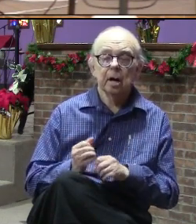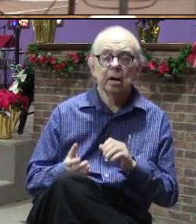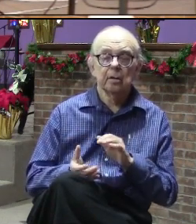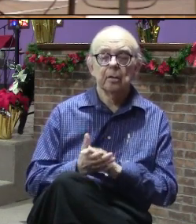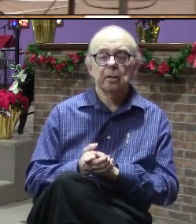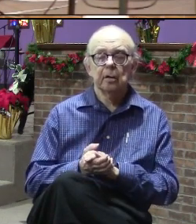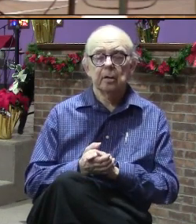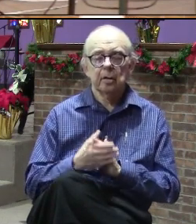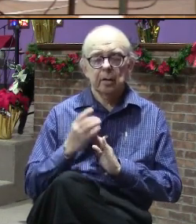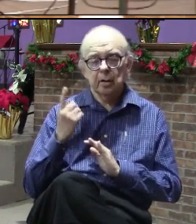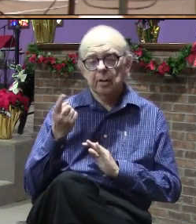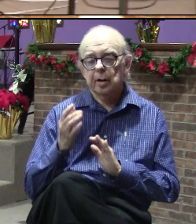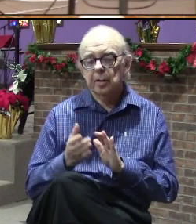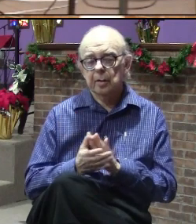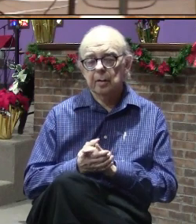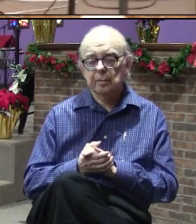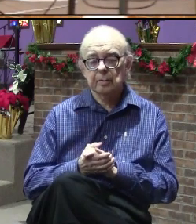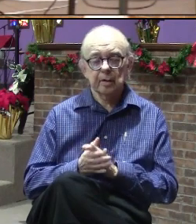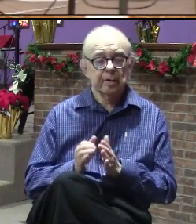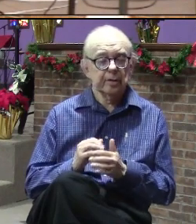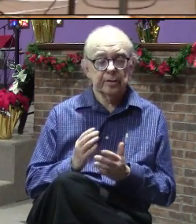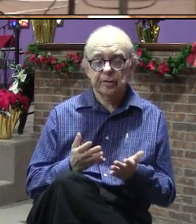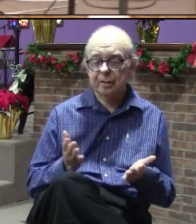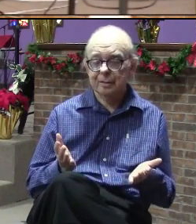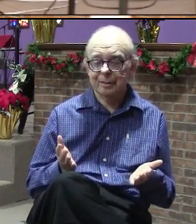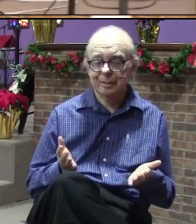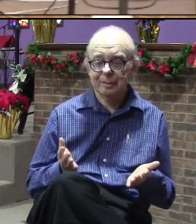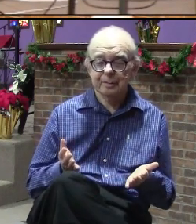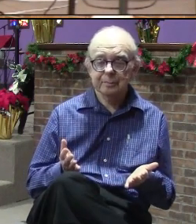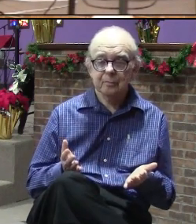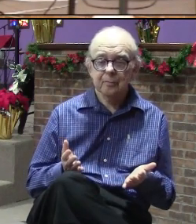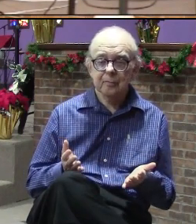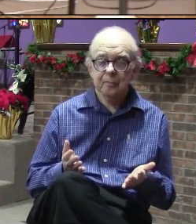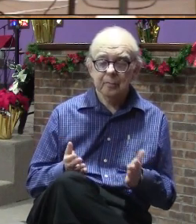and you thought in that marriage, this is it. That, you know,